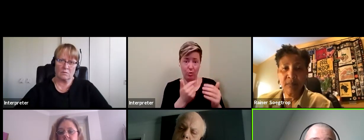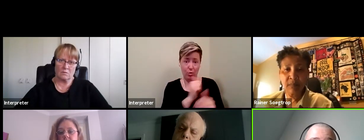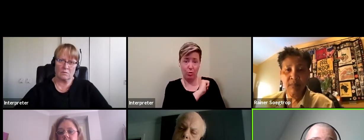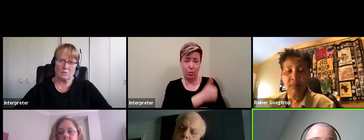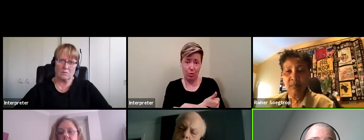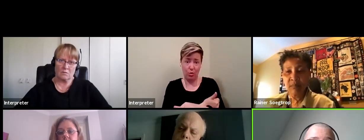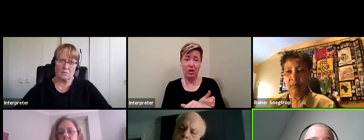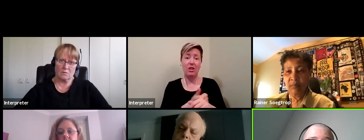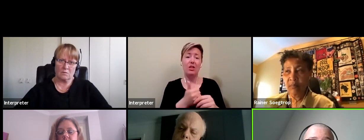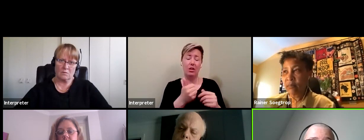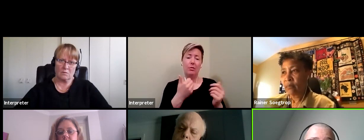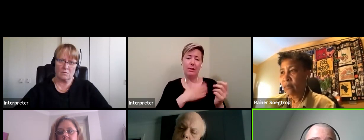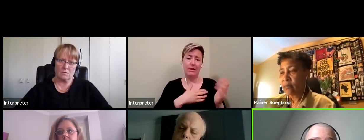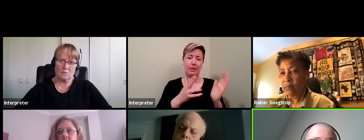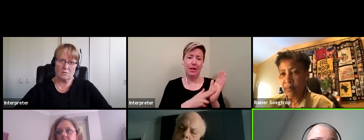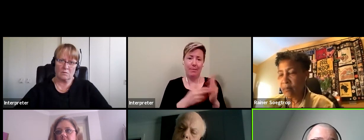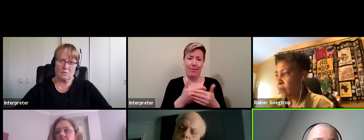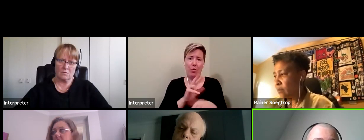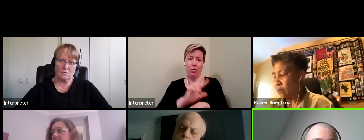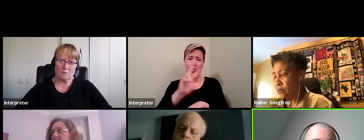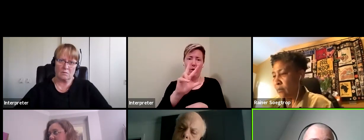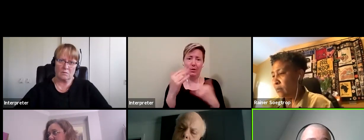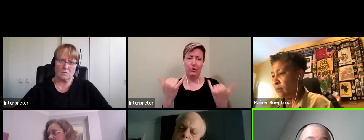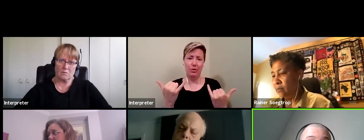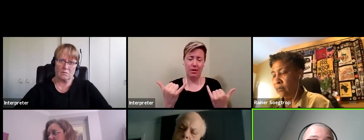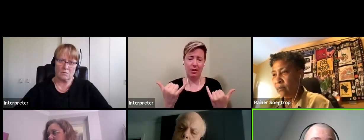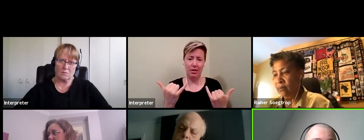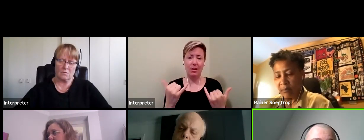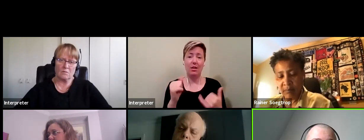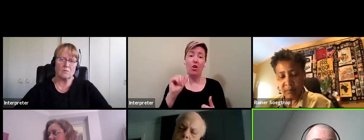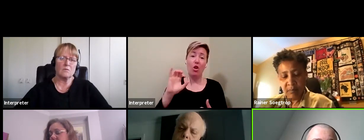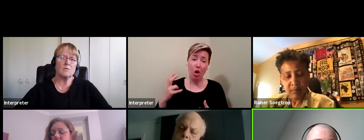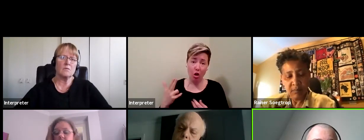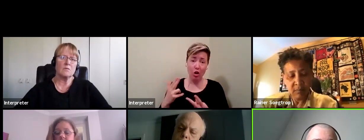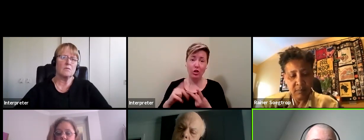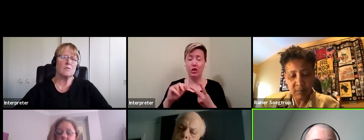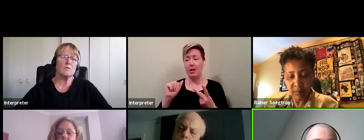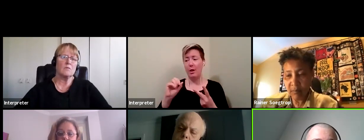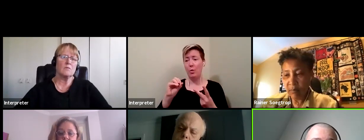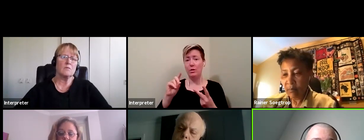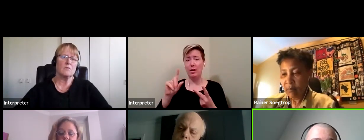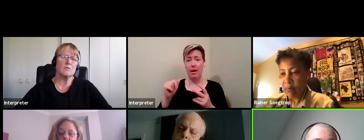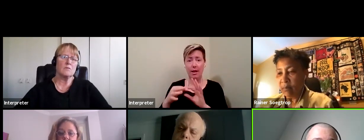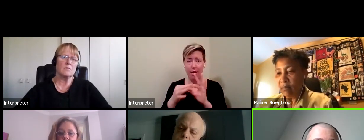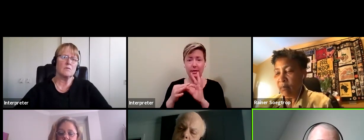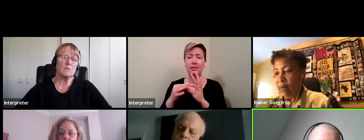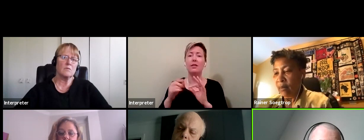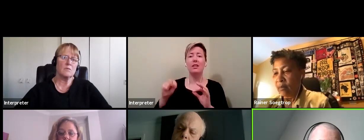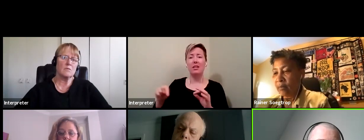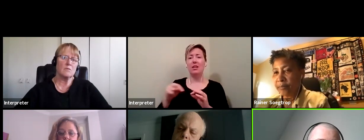today. ARCH and the AODA Alliance and many other groups and organizations have supported the letter so far.